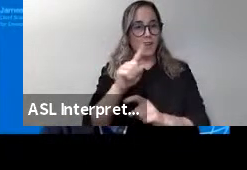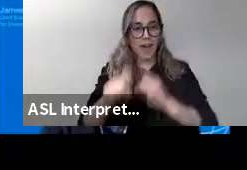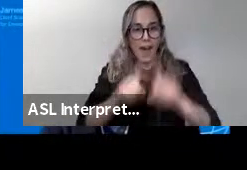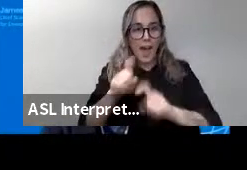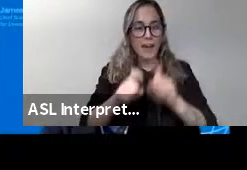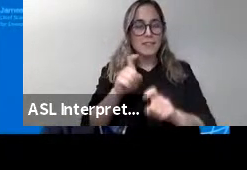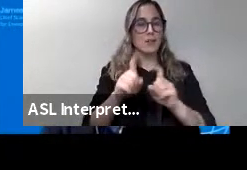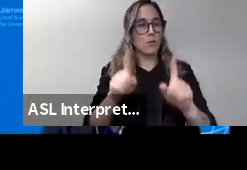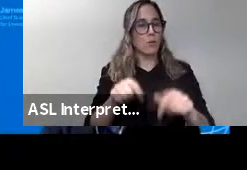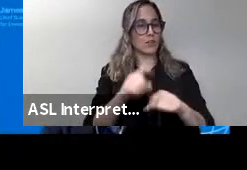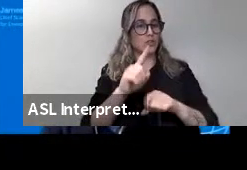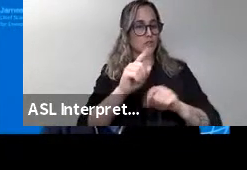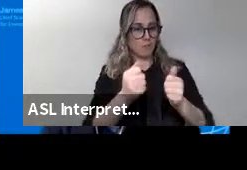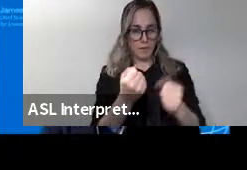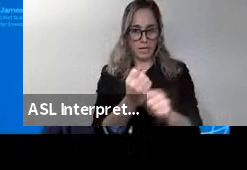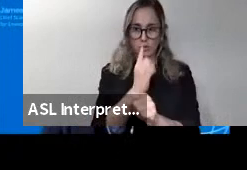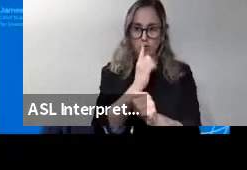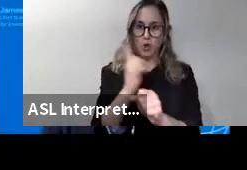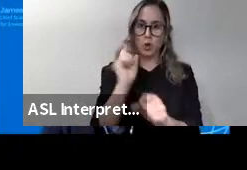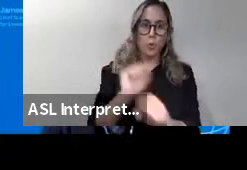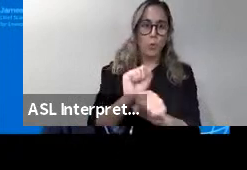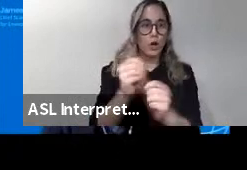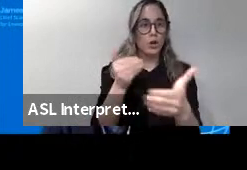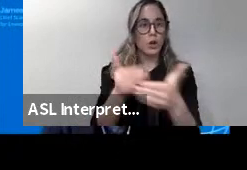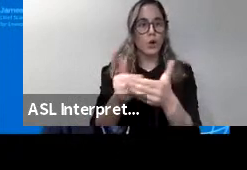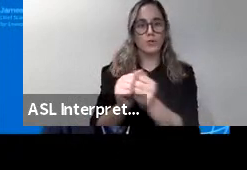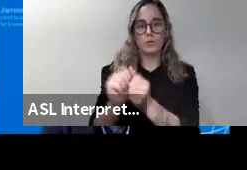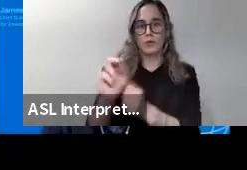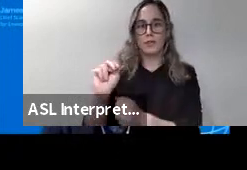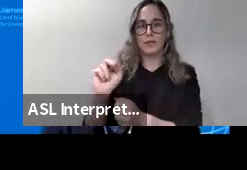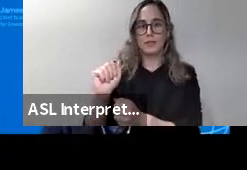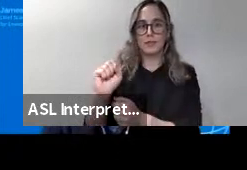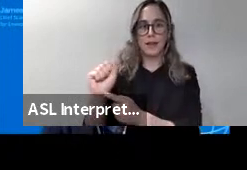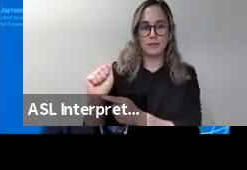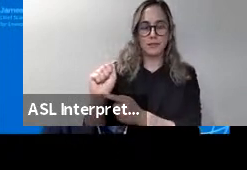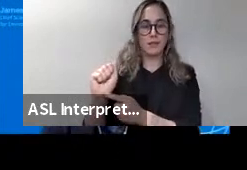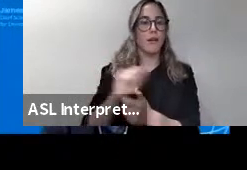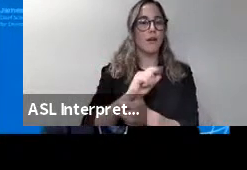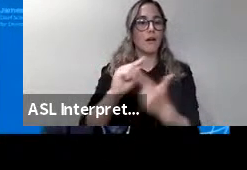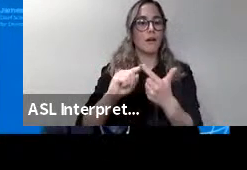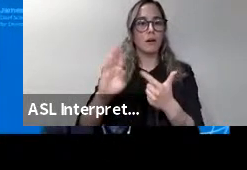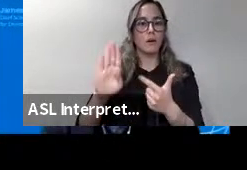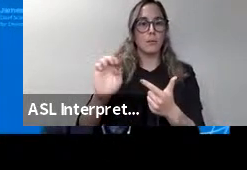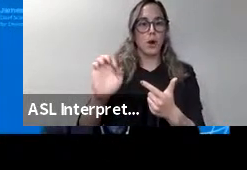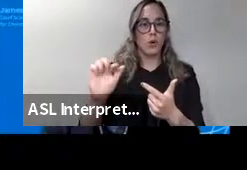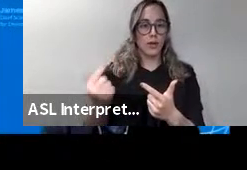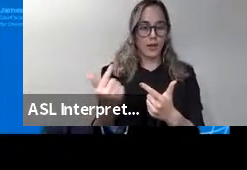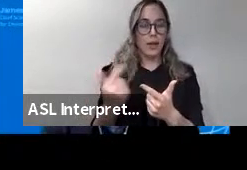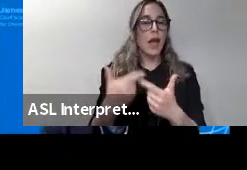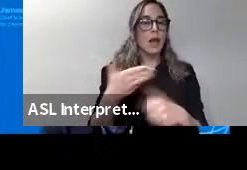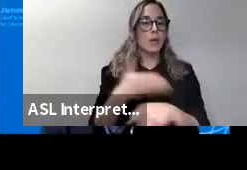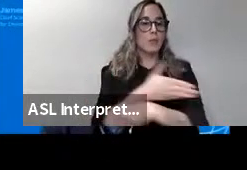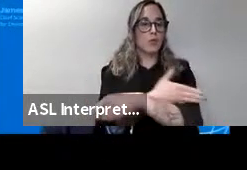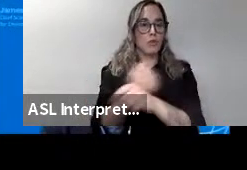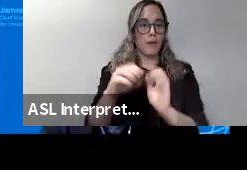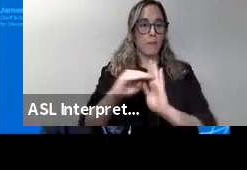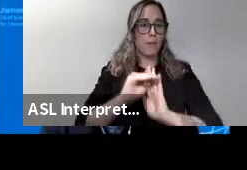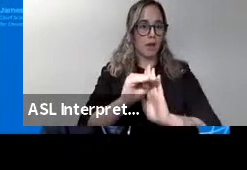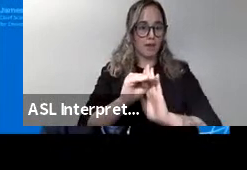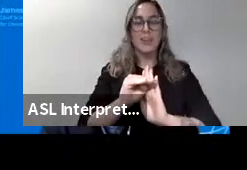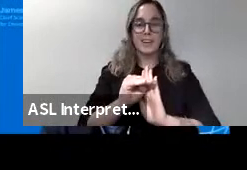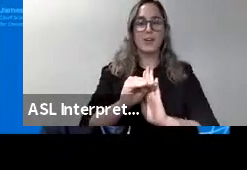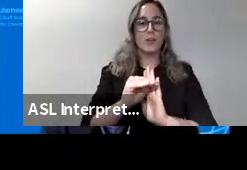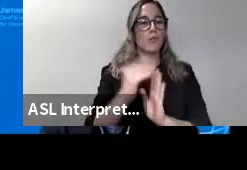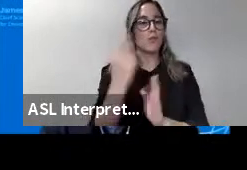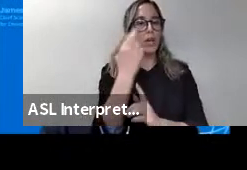work closely with NASA and Boeing, and we improve the modeling and realize that that actually would not lead